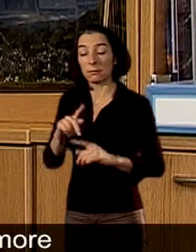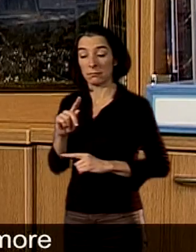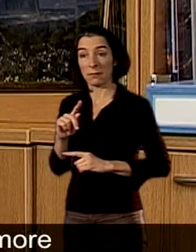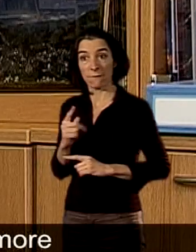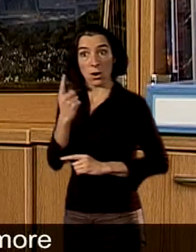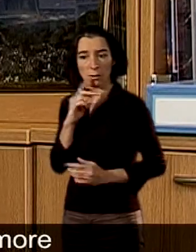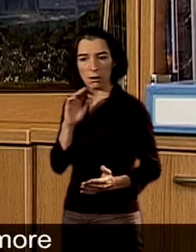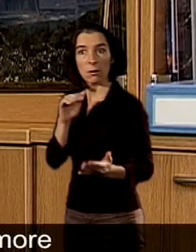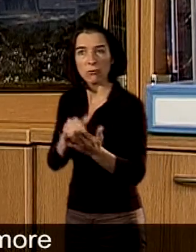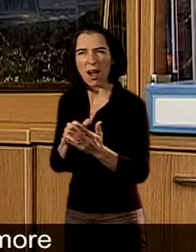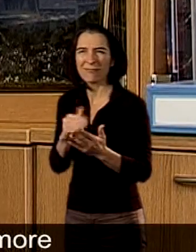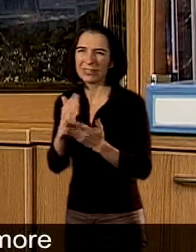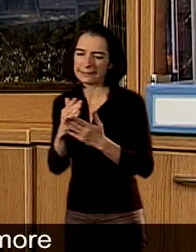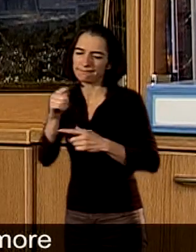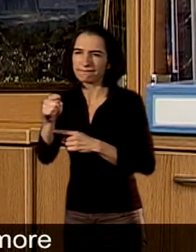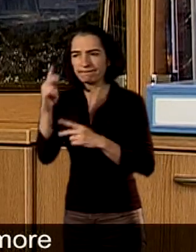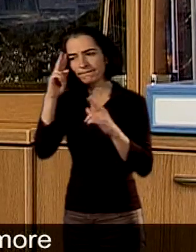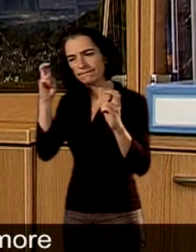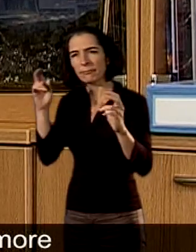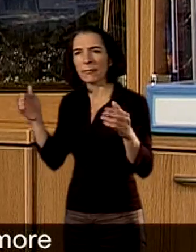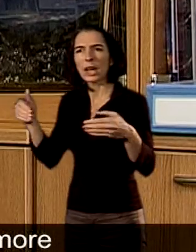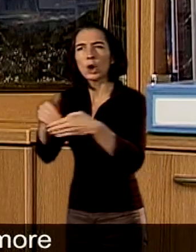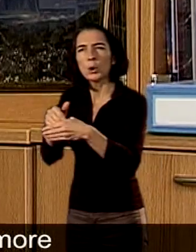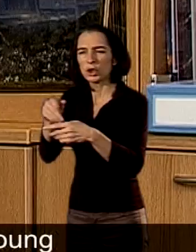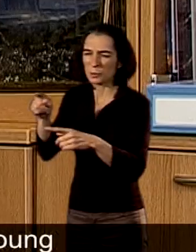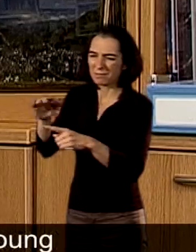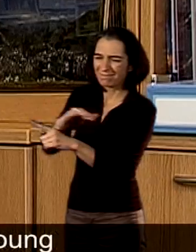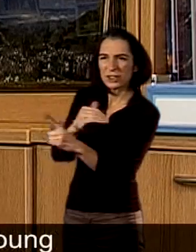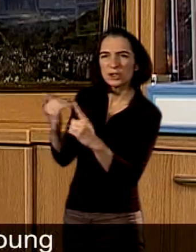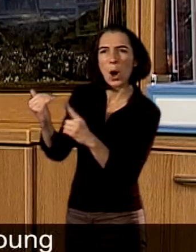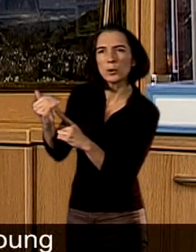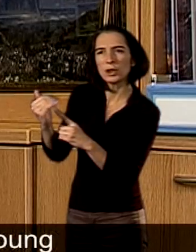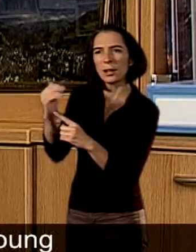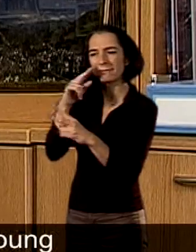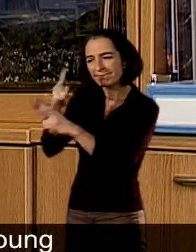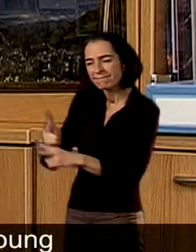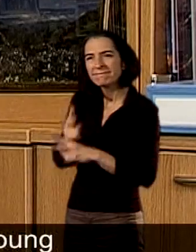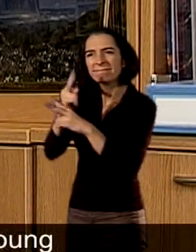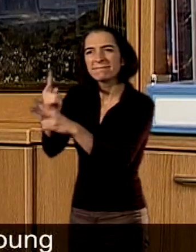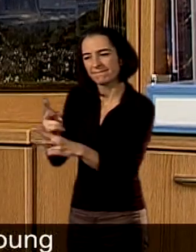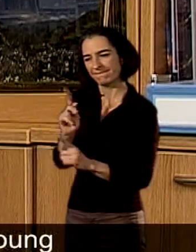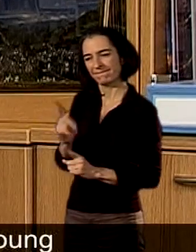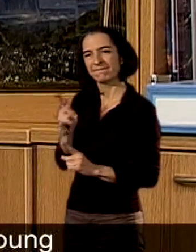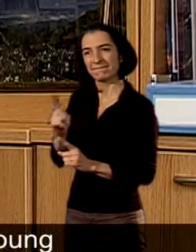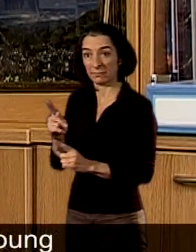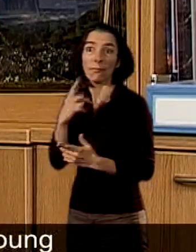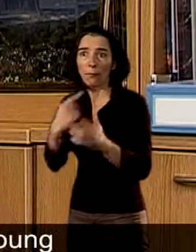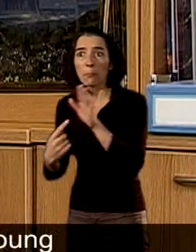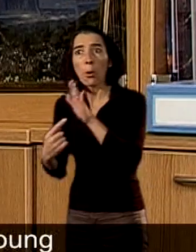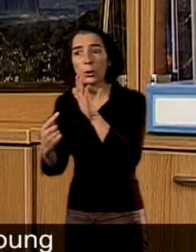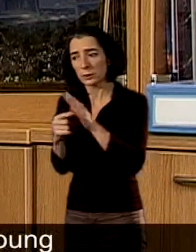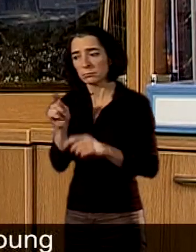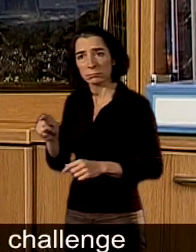around inclusion in a sort of social sense and very much around caring for young people, which is obviously very,